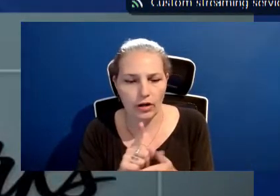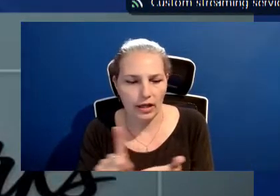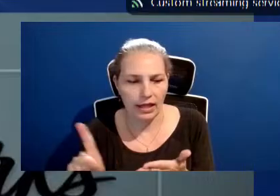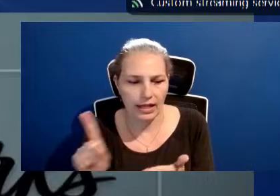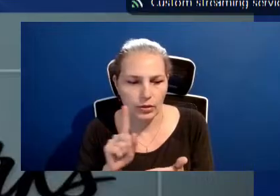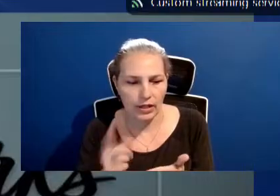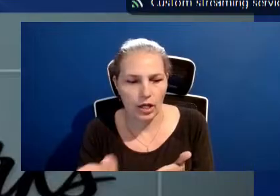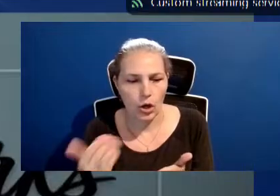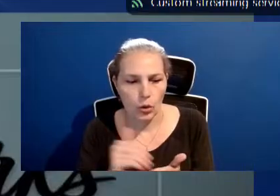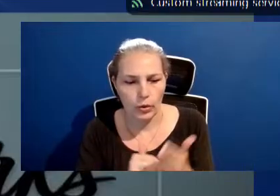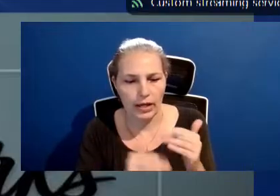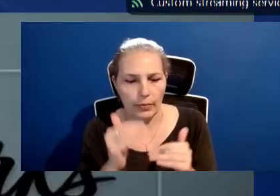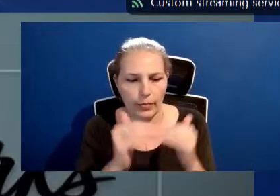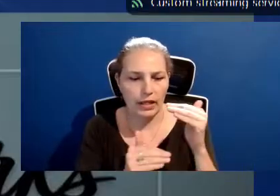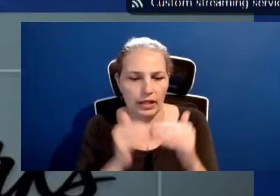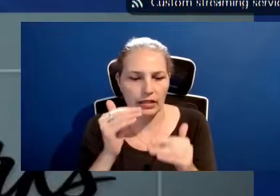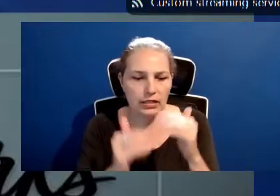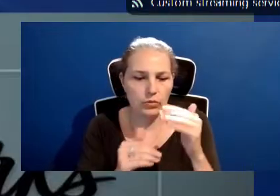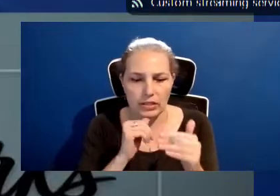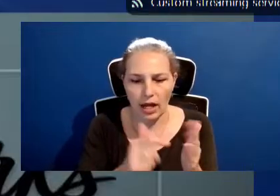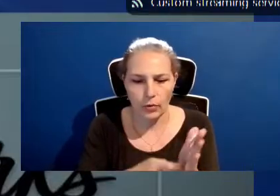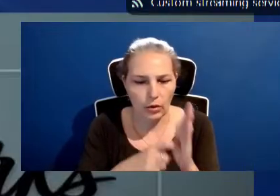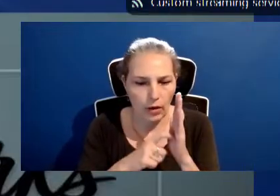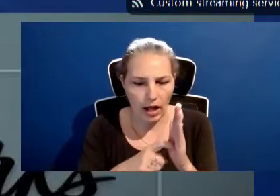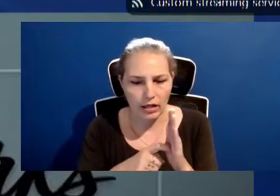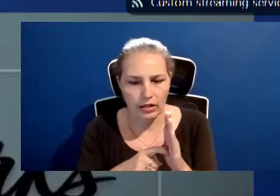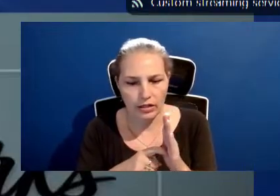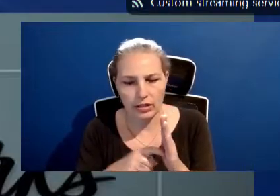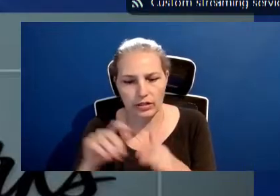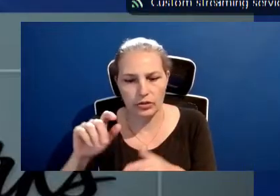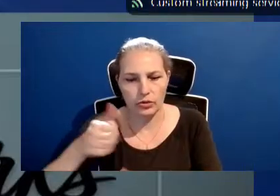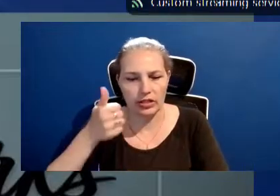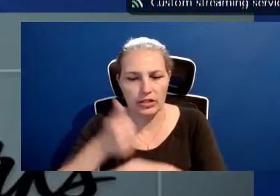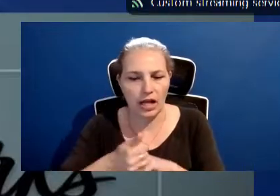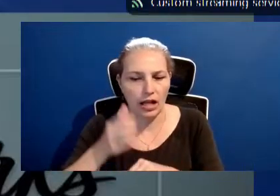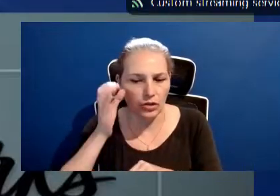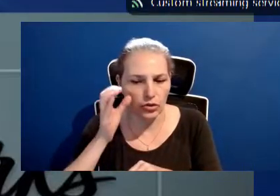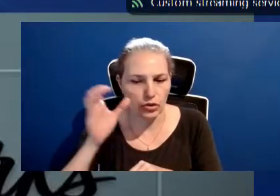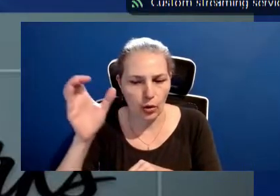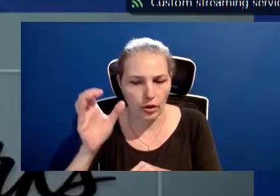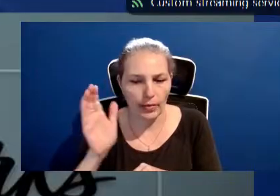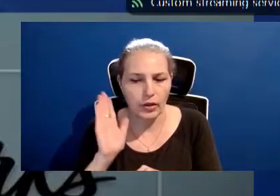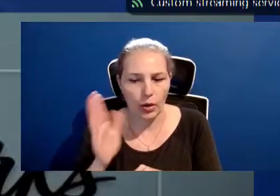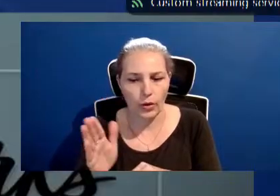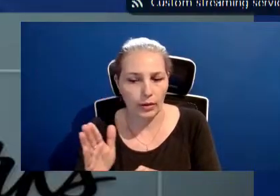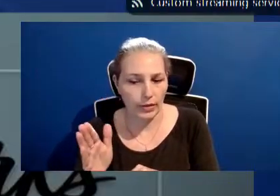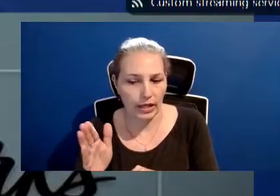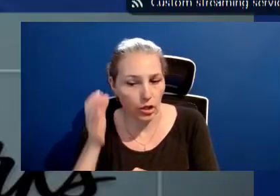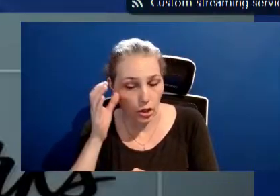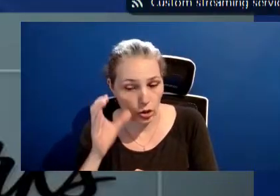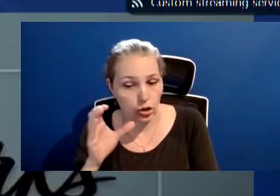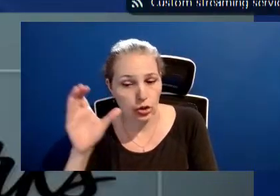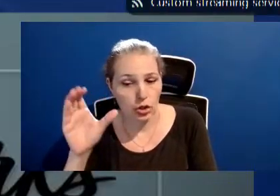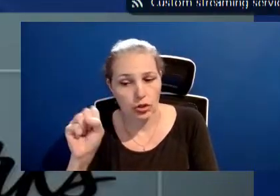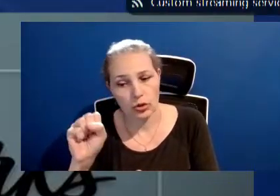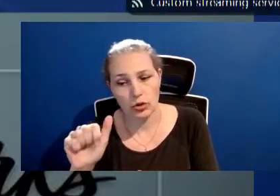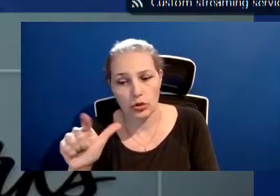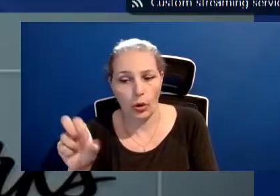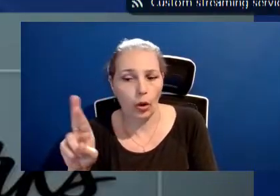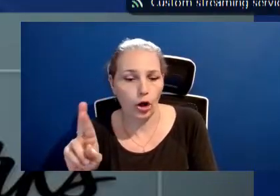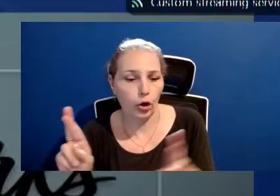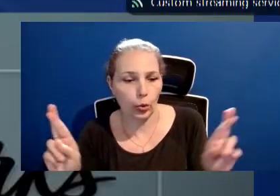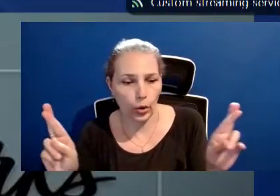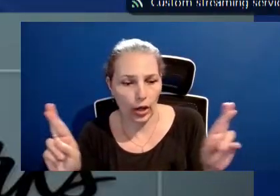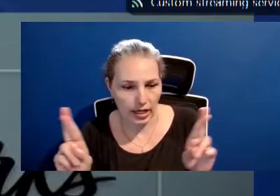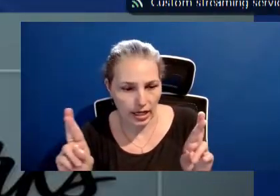install solar, just be solar ready. And then Madeline Luis is on now that could maybe answer, I could remind us of those couple of